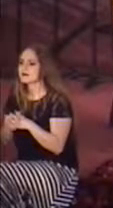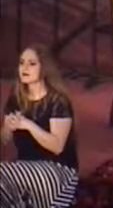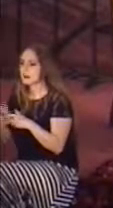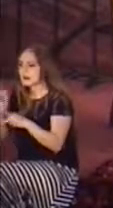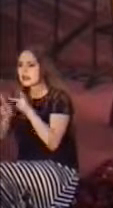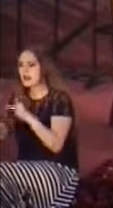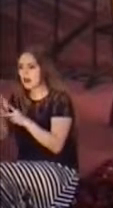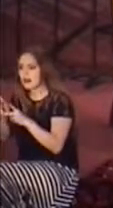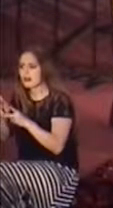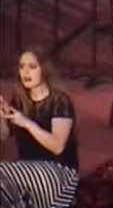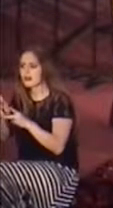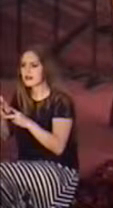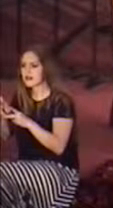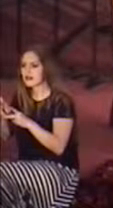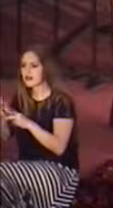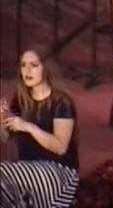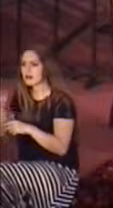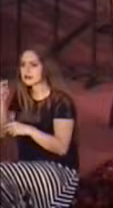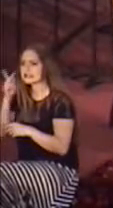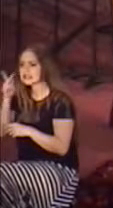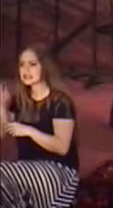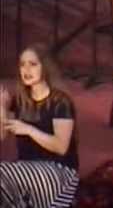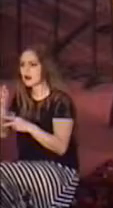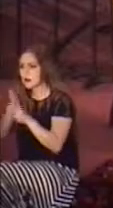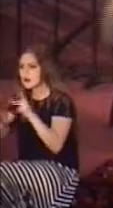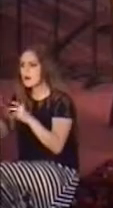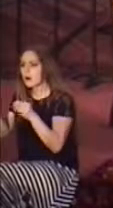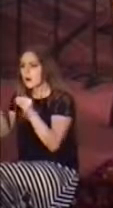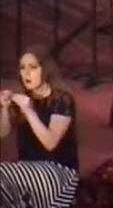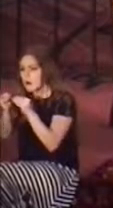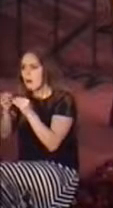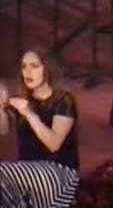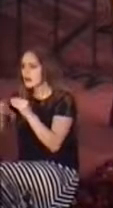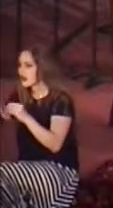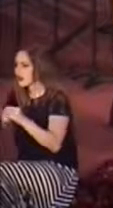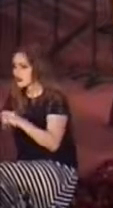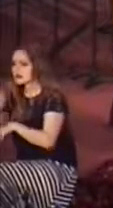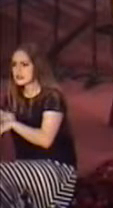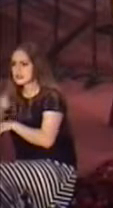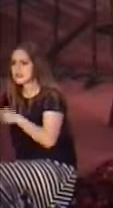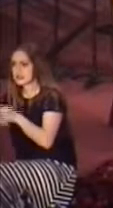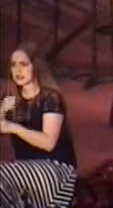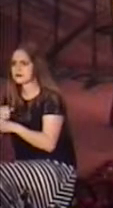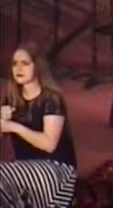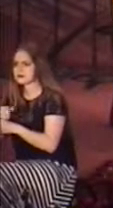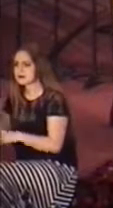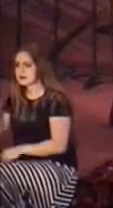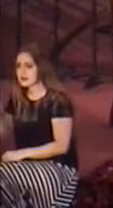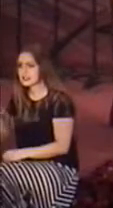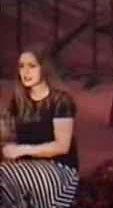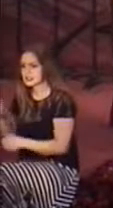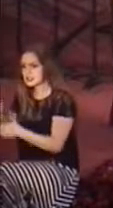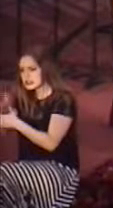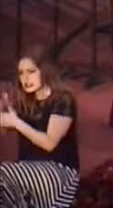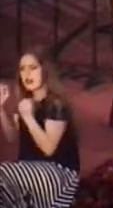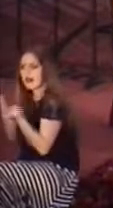But really, we rub elbows with people more now than any other time of the year. We got to start rubbing some love off.